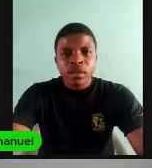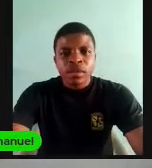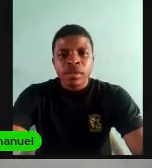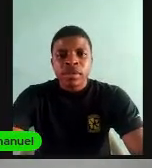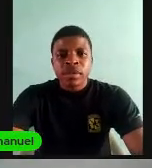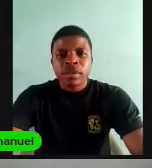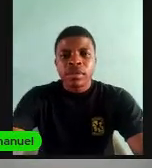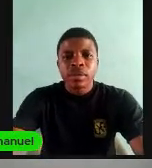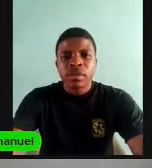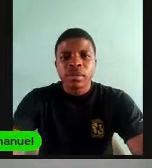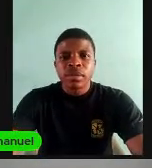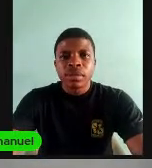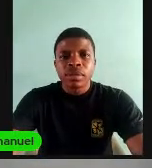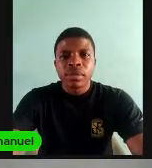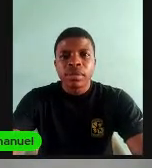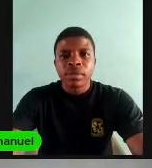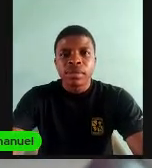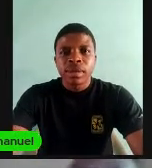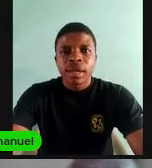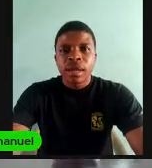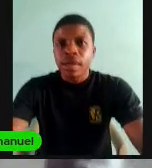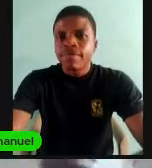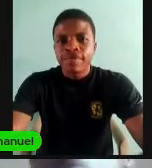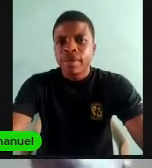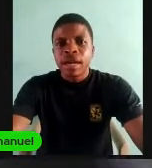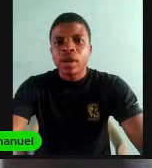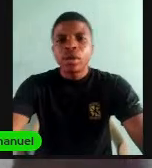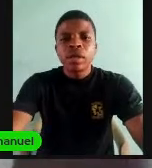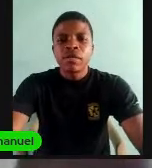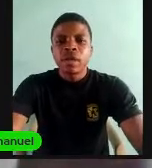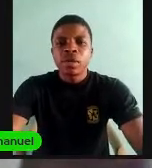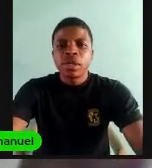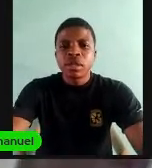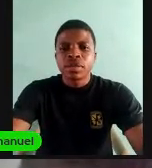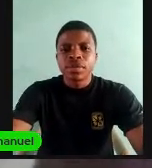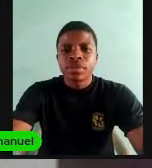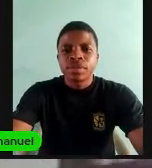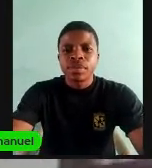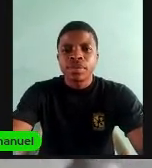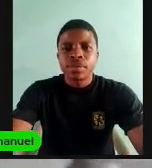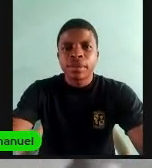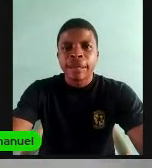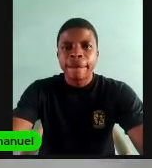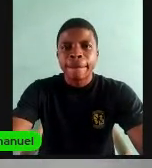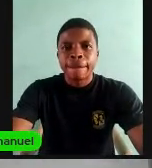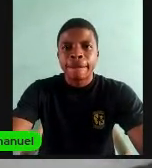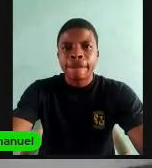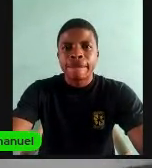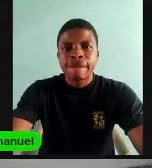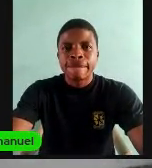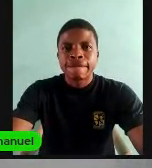Sorry, I can't hear you. I don't think it's very